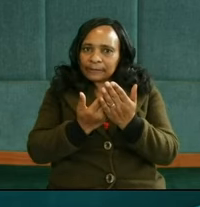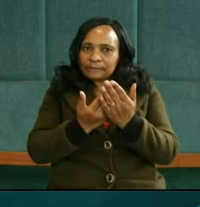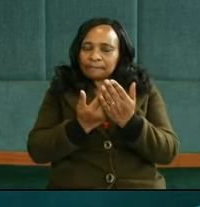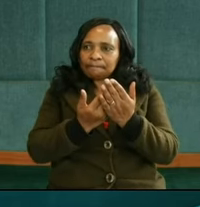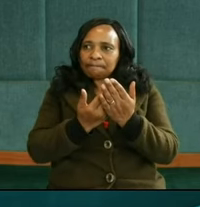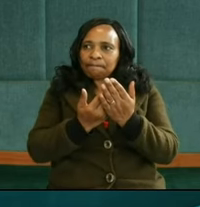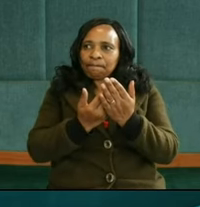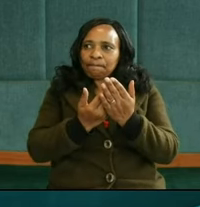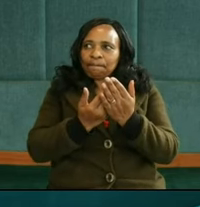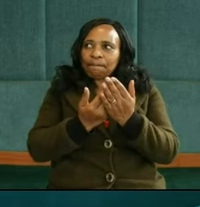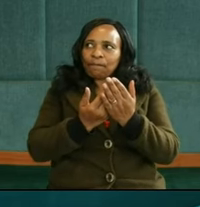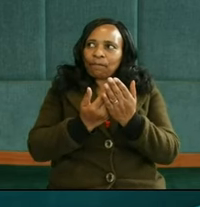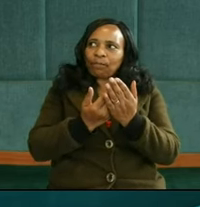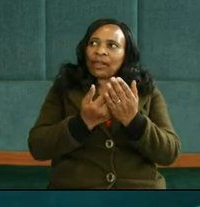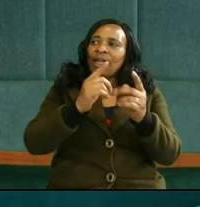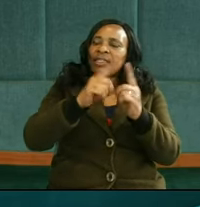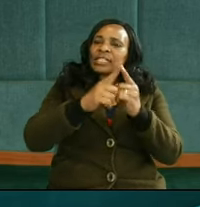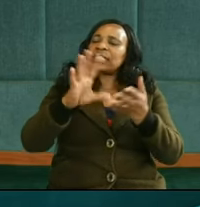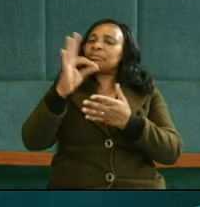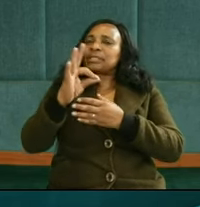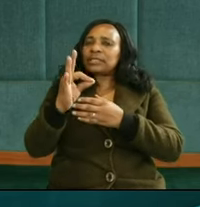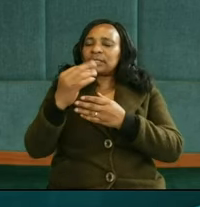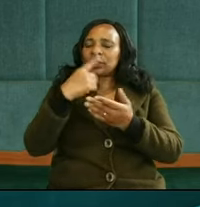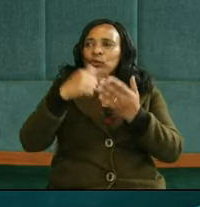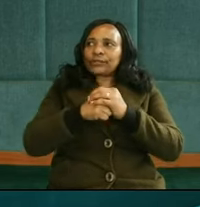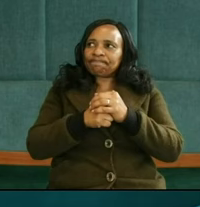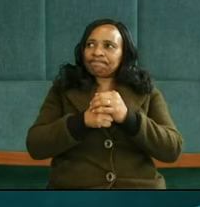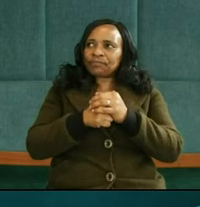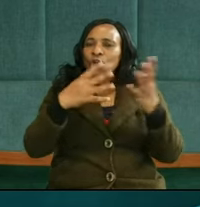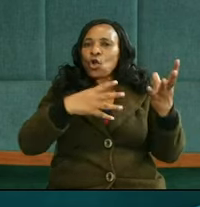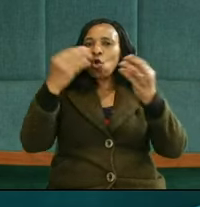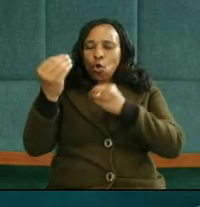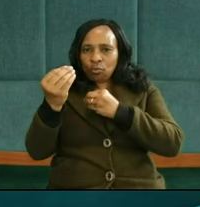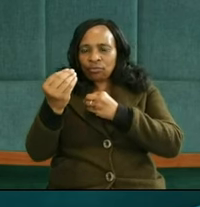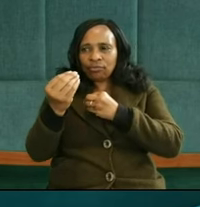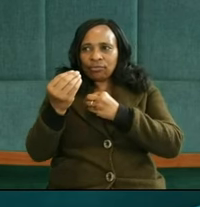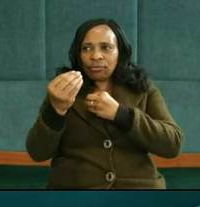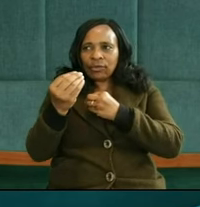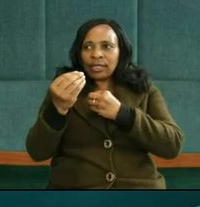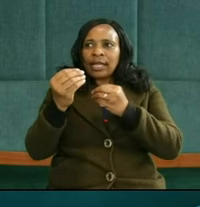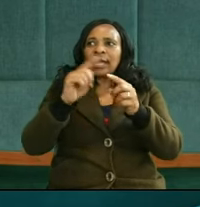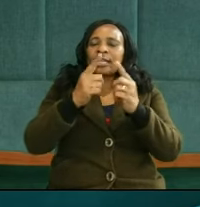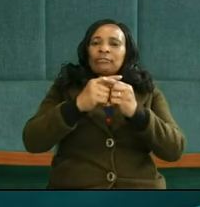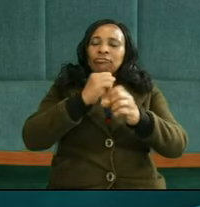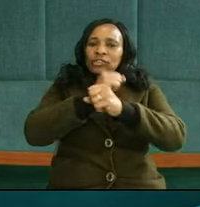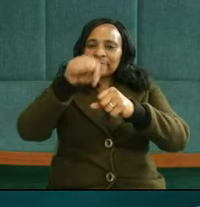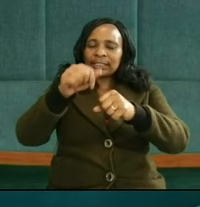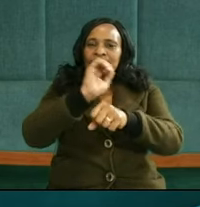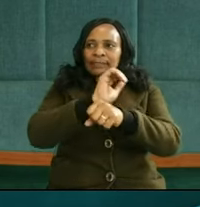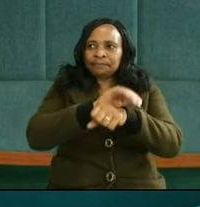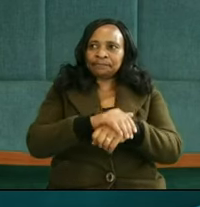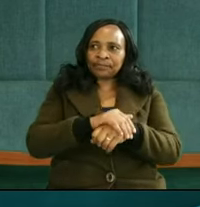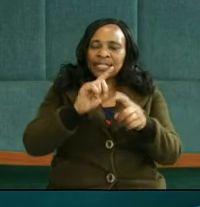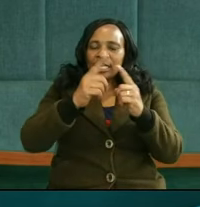Isaiah the prophet. Then the Spirit said to Philip, 'Go near and overtake this chariot.' So